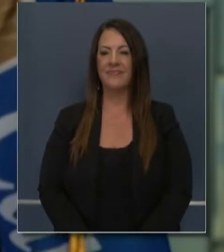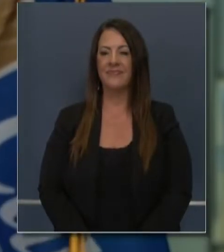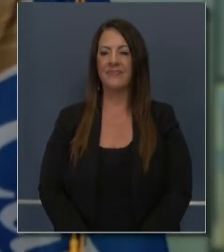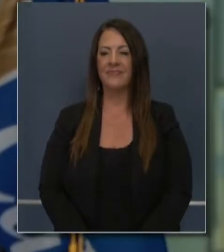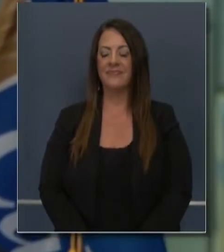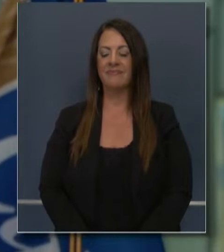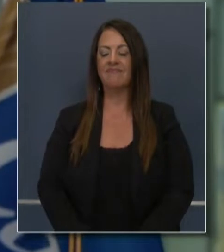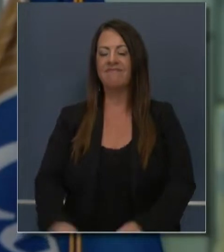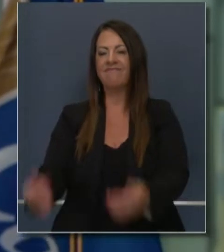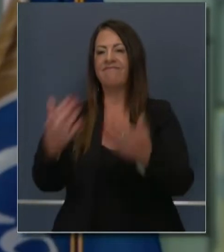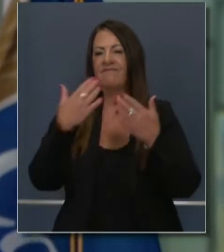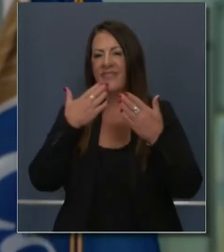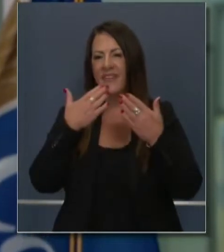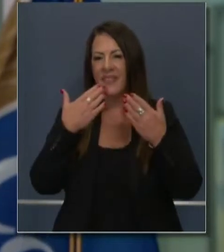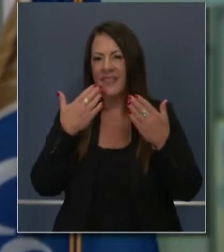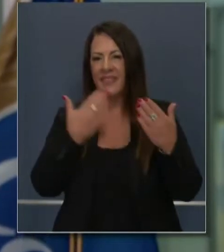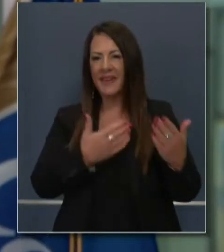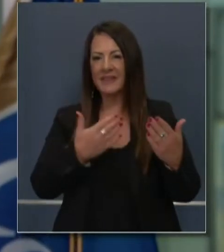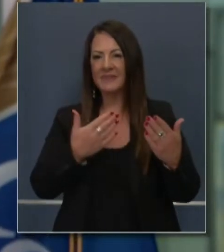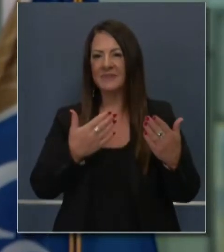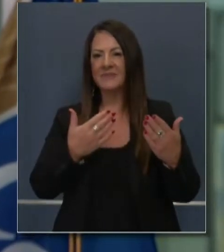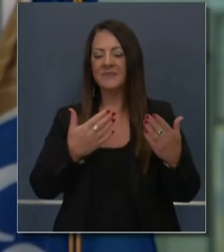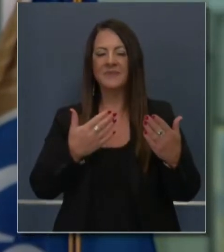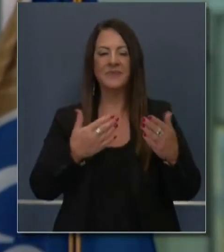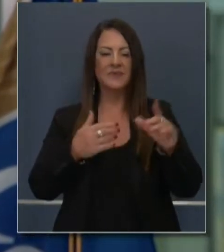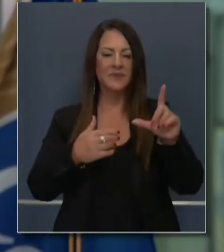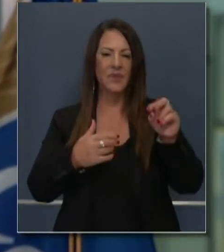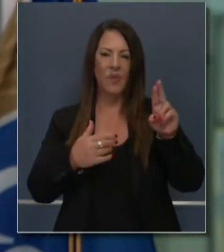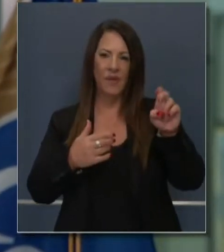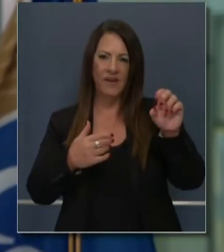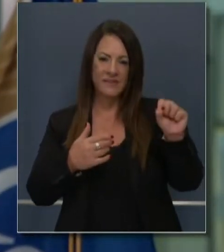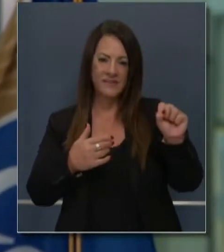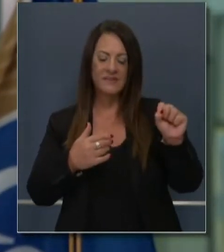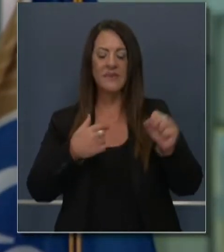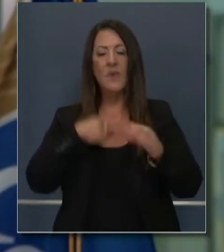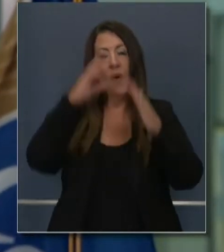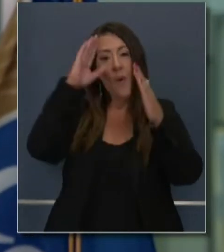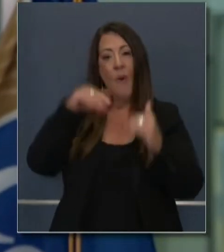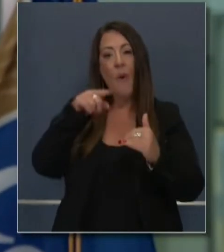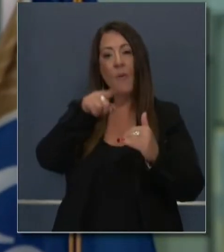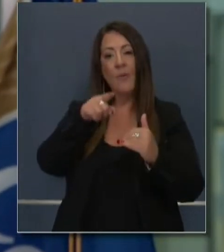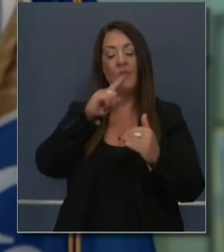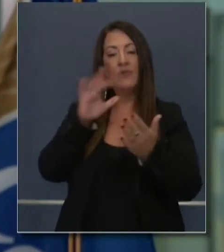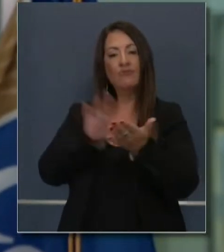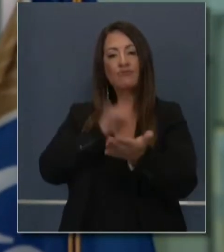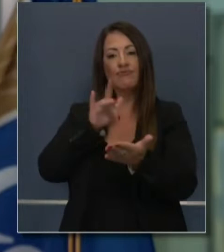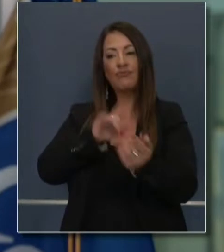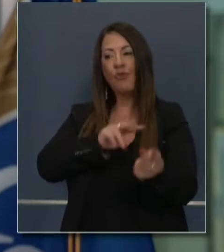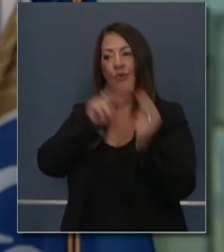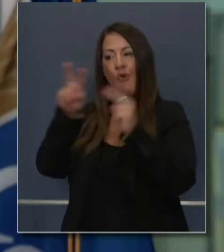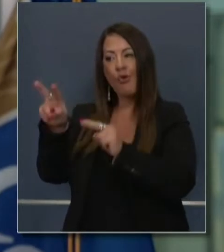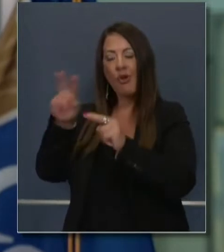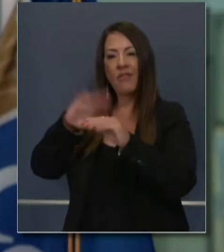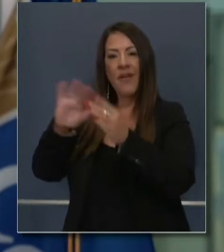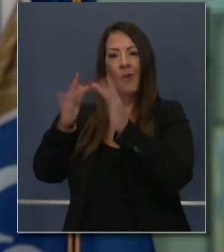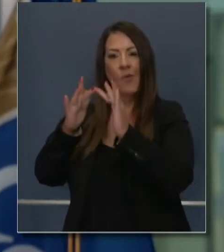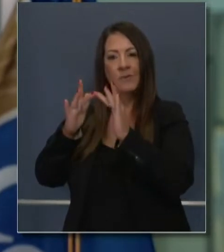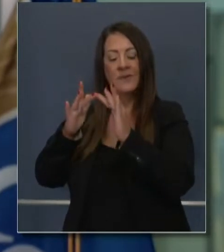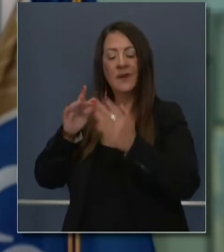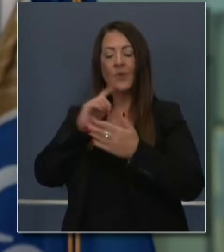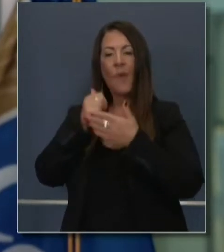Thank you, Lourdes. And so that's the site, and we hope people take advantage of it, avail themselves of it, and in an effort